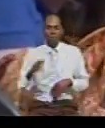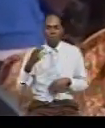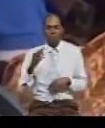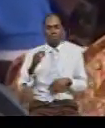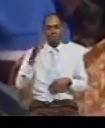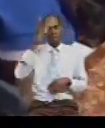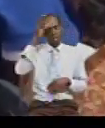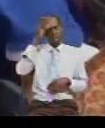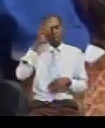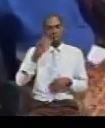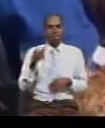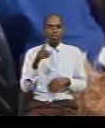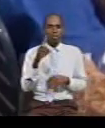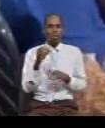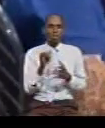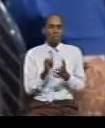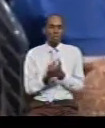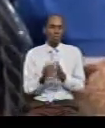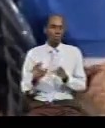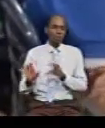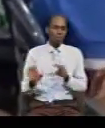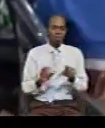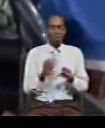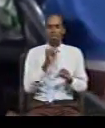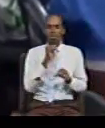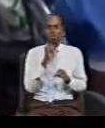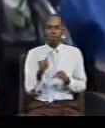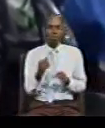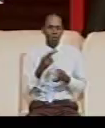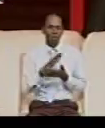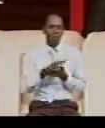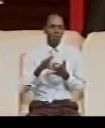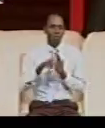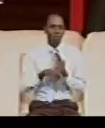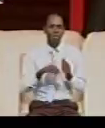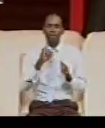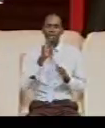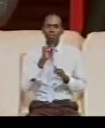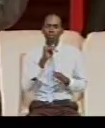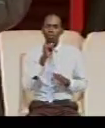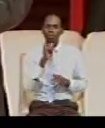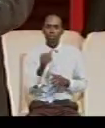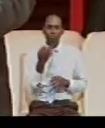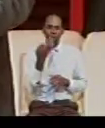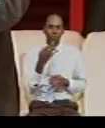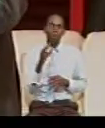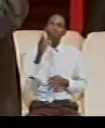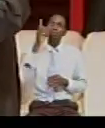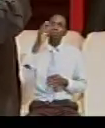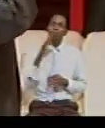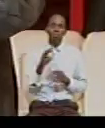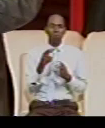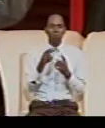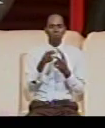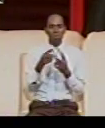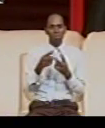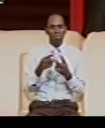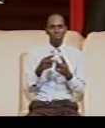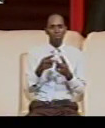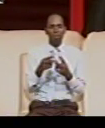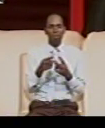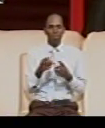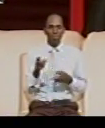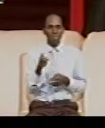Whosoever doeth not righteousness is not of God, neither he